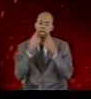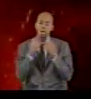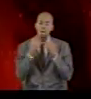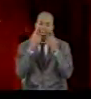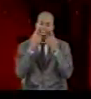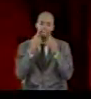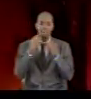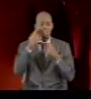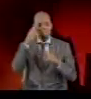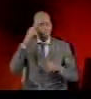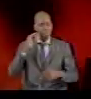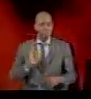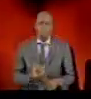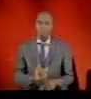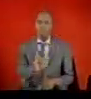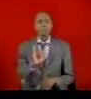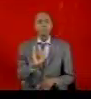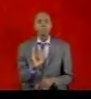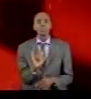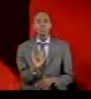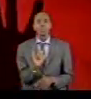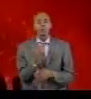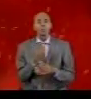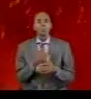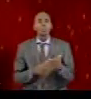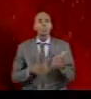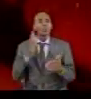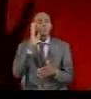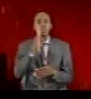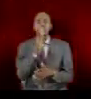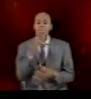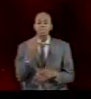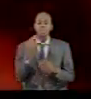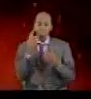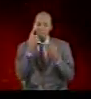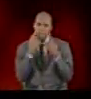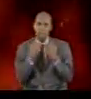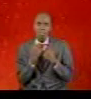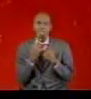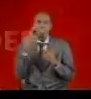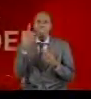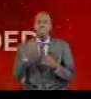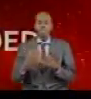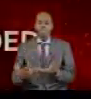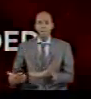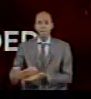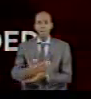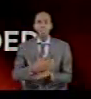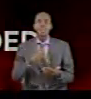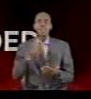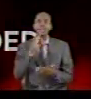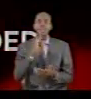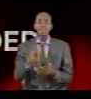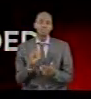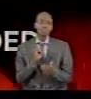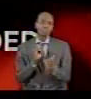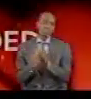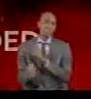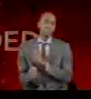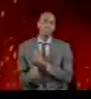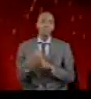forever. What will be their cry? The harvest is past. The summer